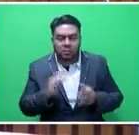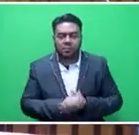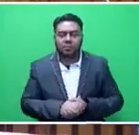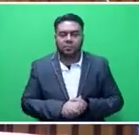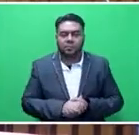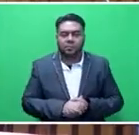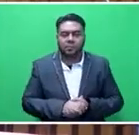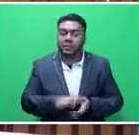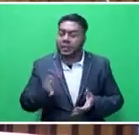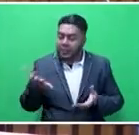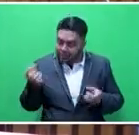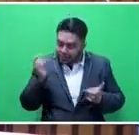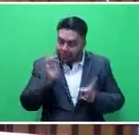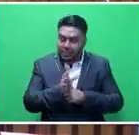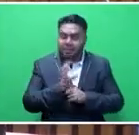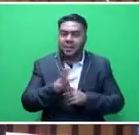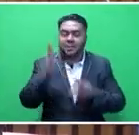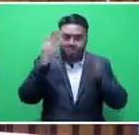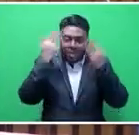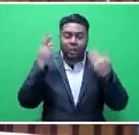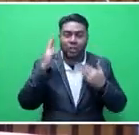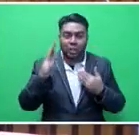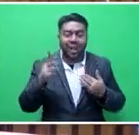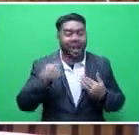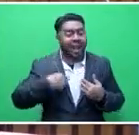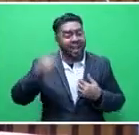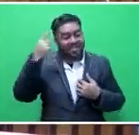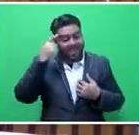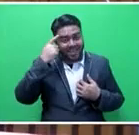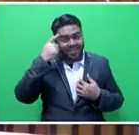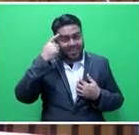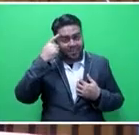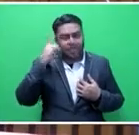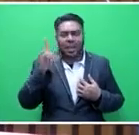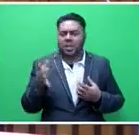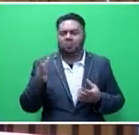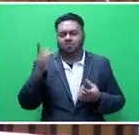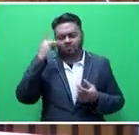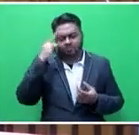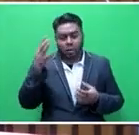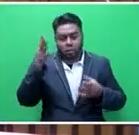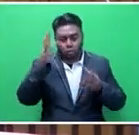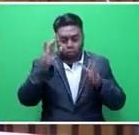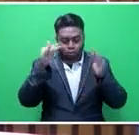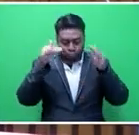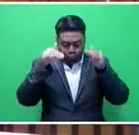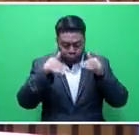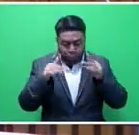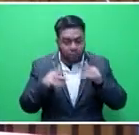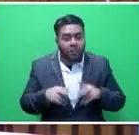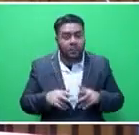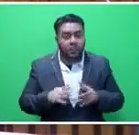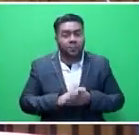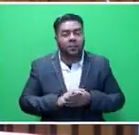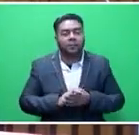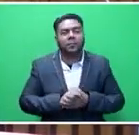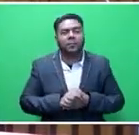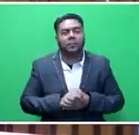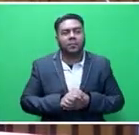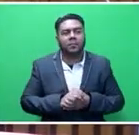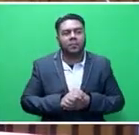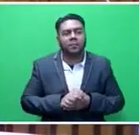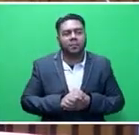And essentially, Mr. Speaker, sir, I think essentially it fundamentally boils... Mr. Speaker,